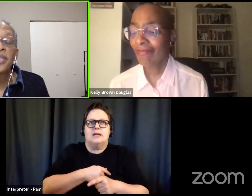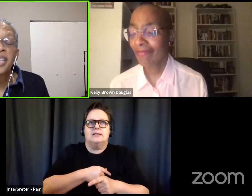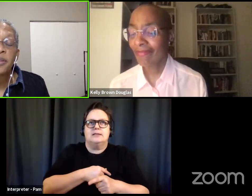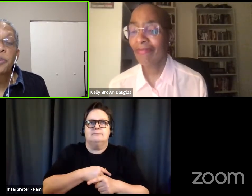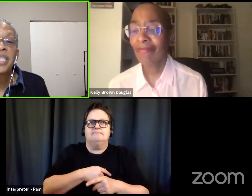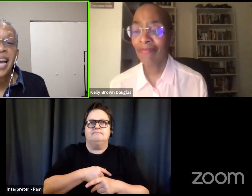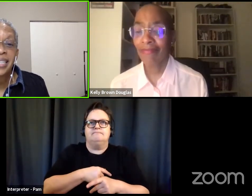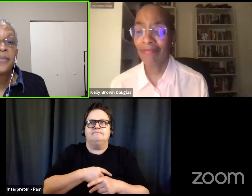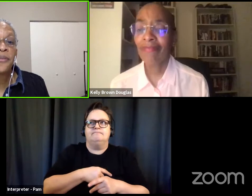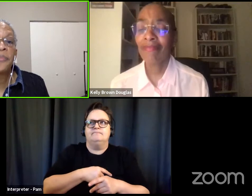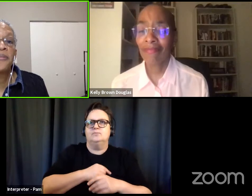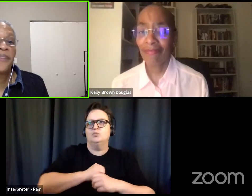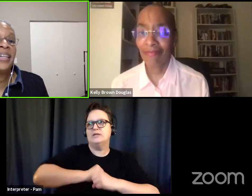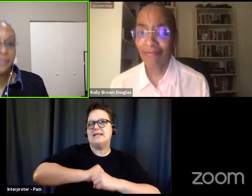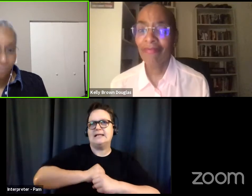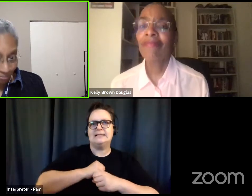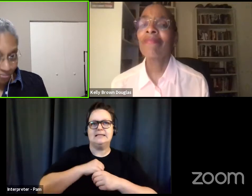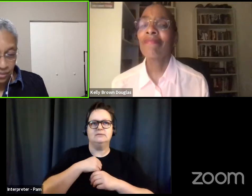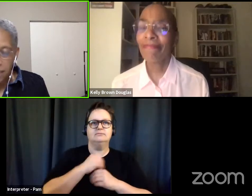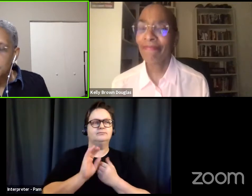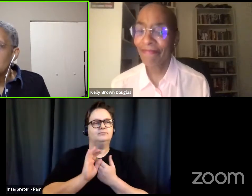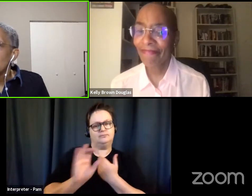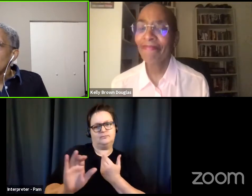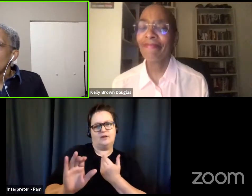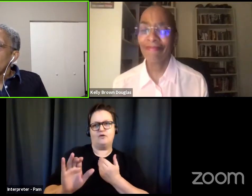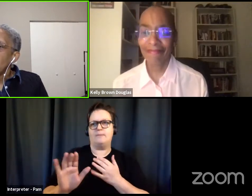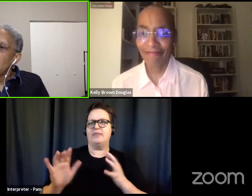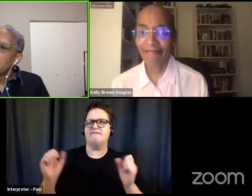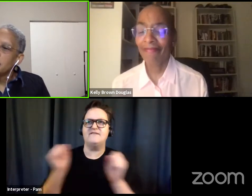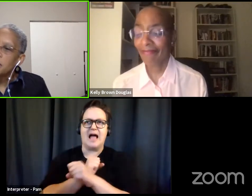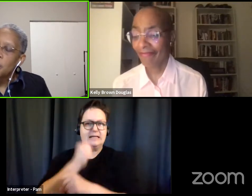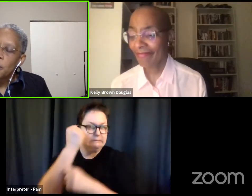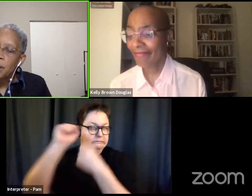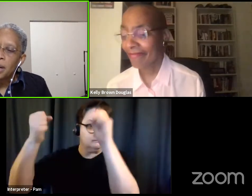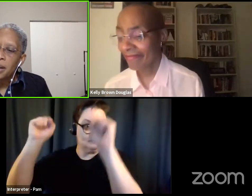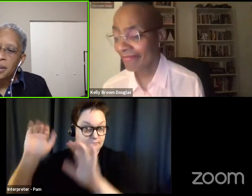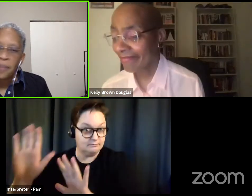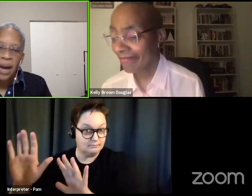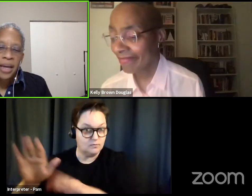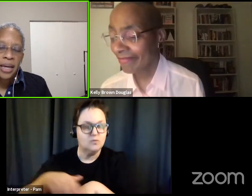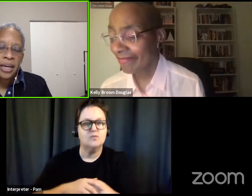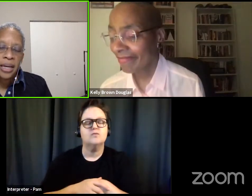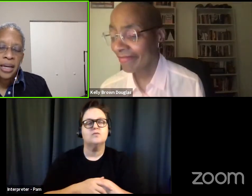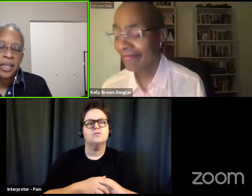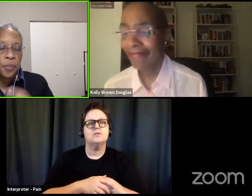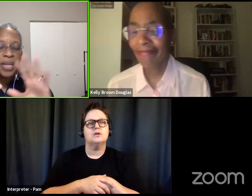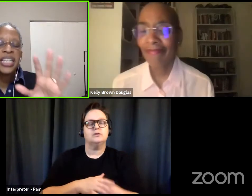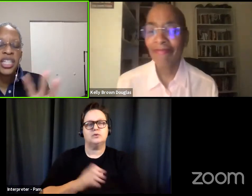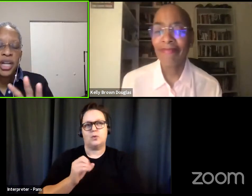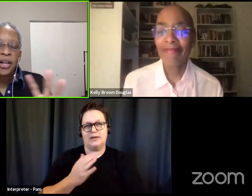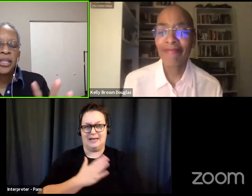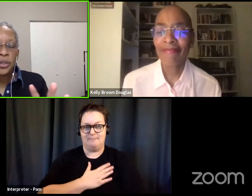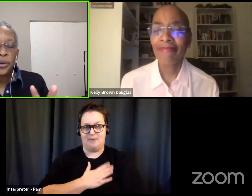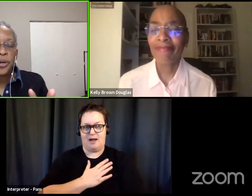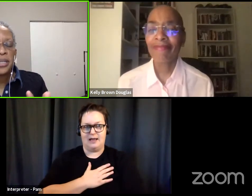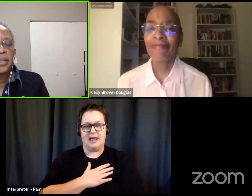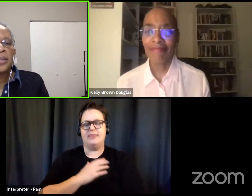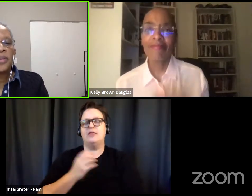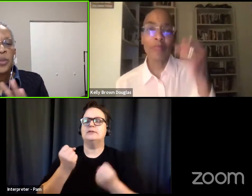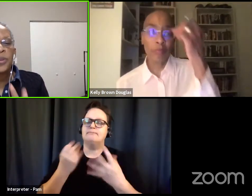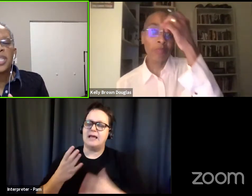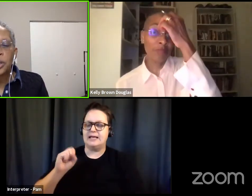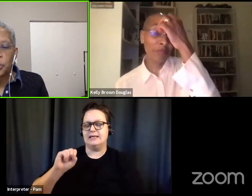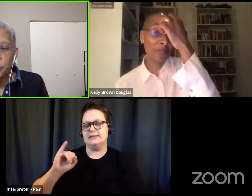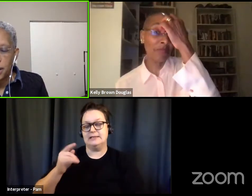where we keep ourselves protected from the fight. And so there are many Siddhartha stories.